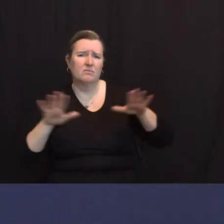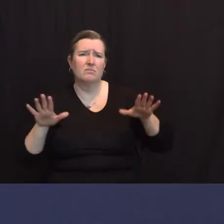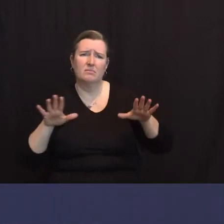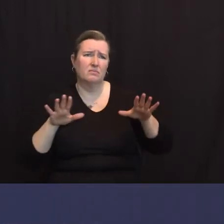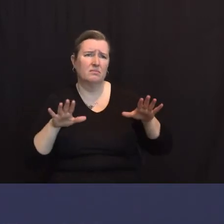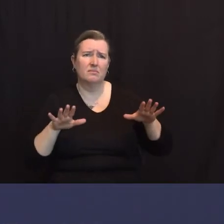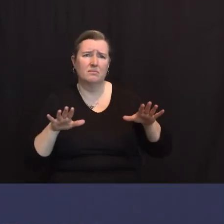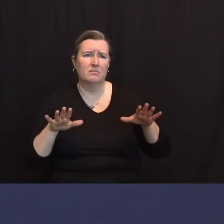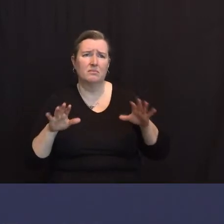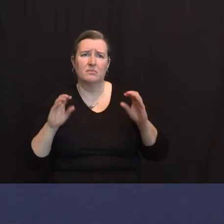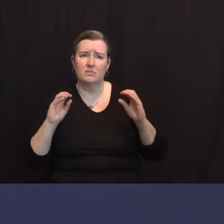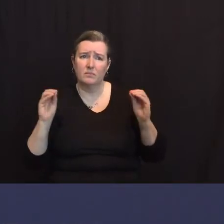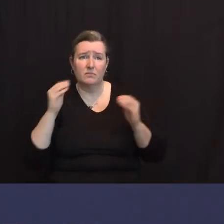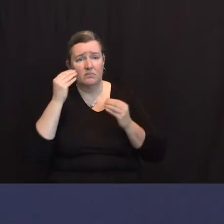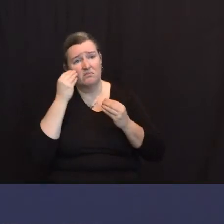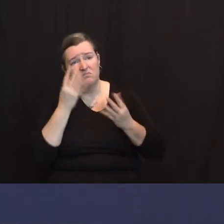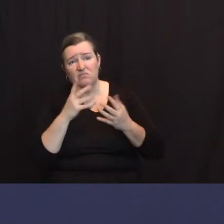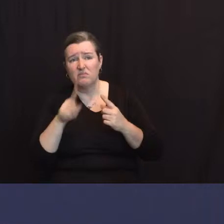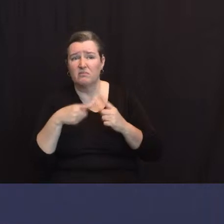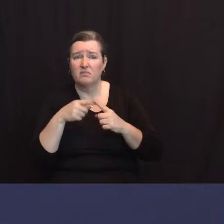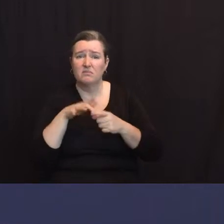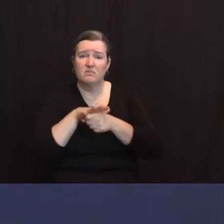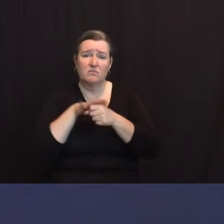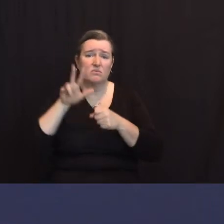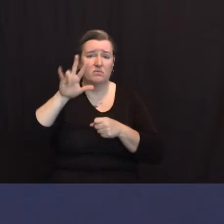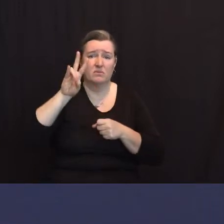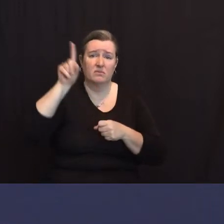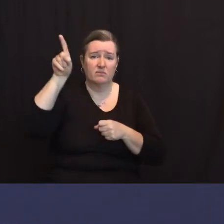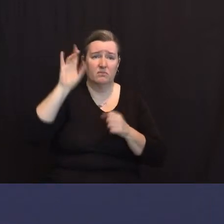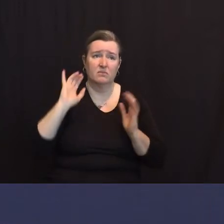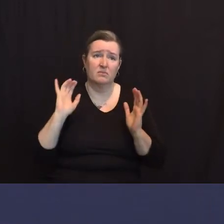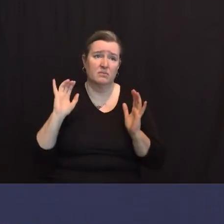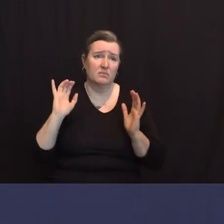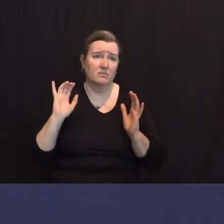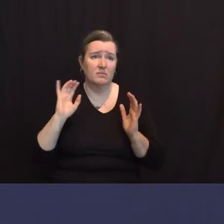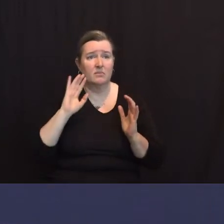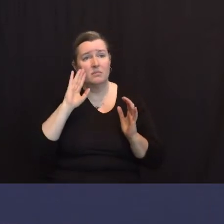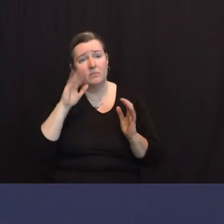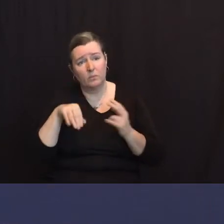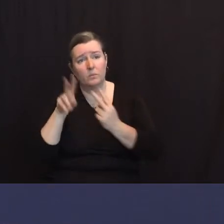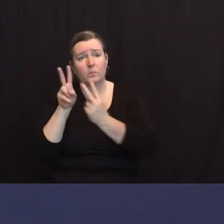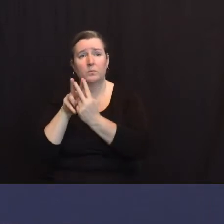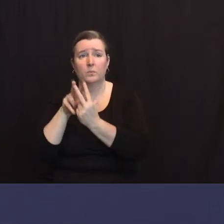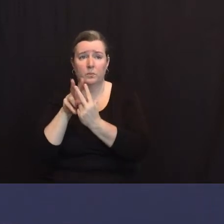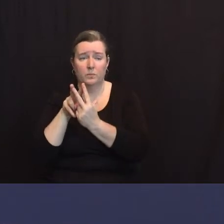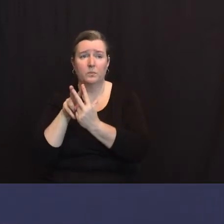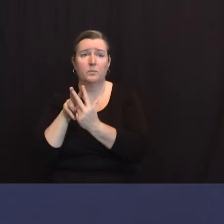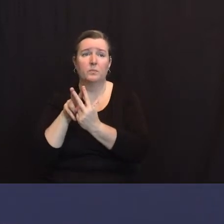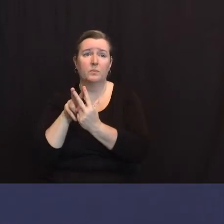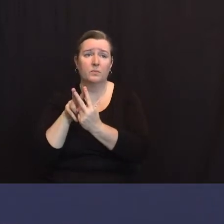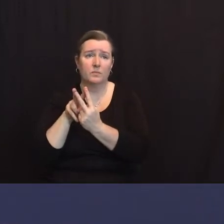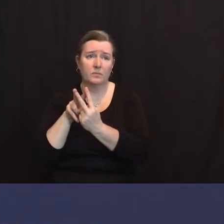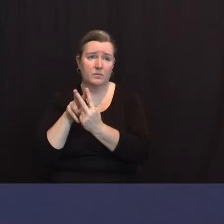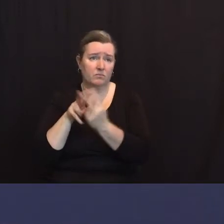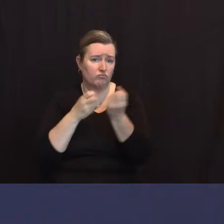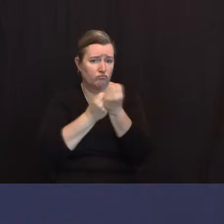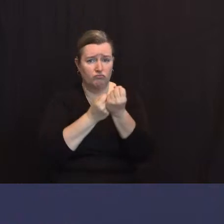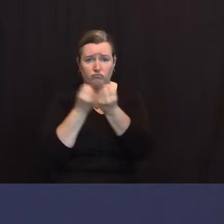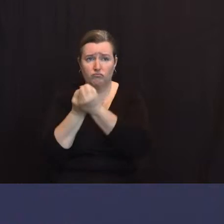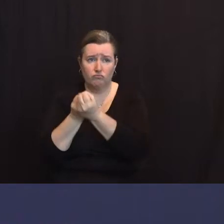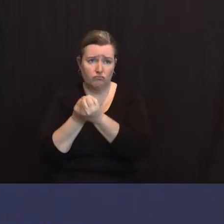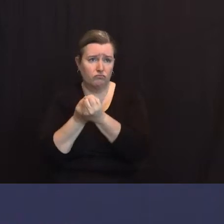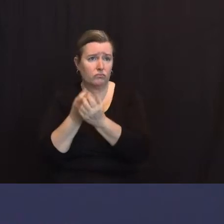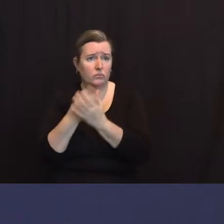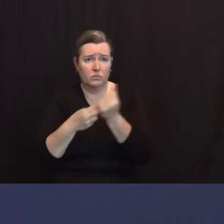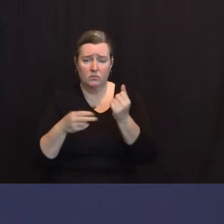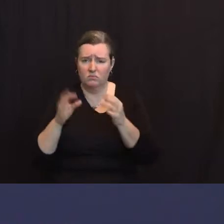already, I know deeply both Gordon and Valerie, and I'm a huge fan of each of them. They're both stars, and they're trying